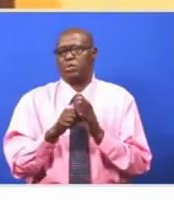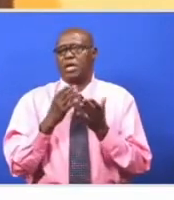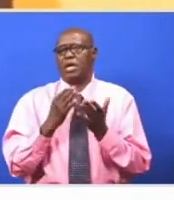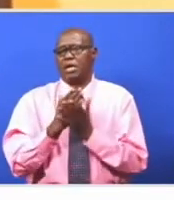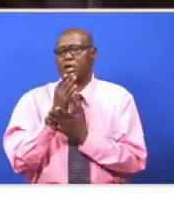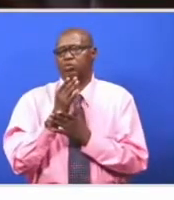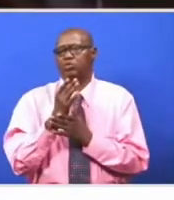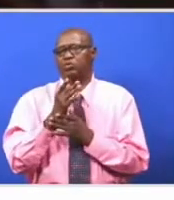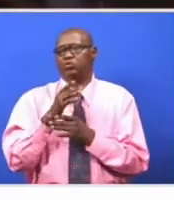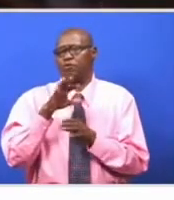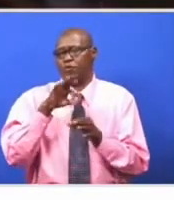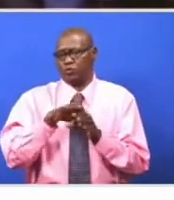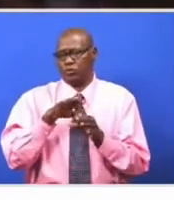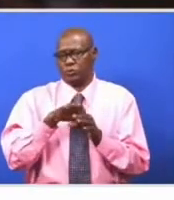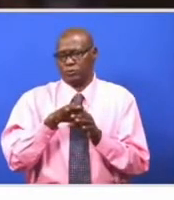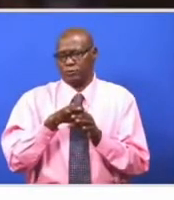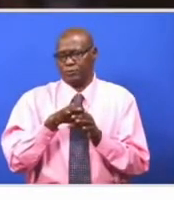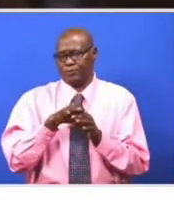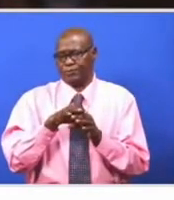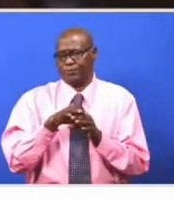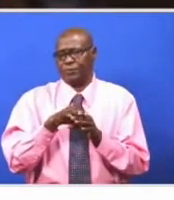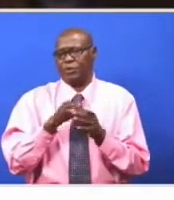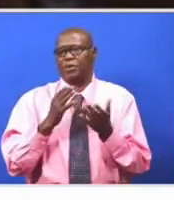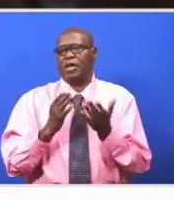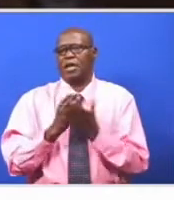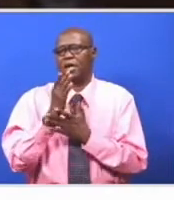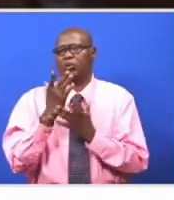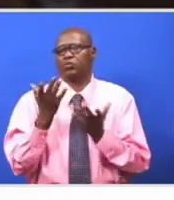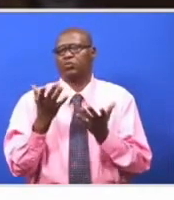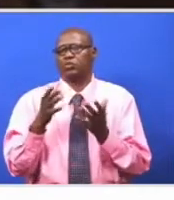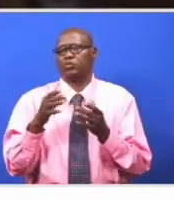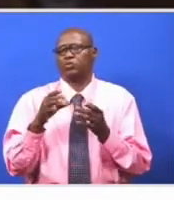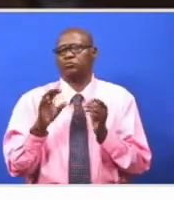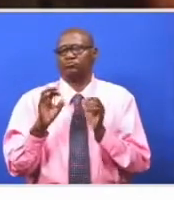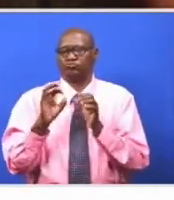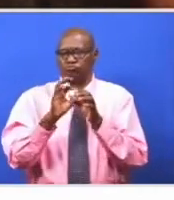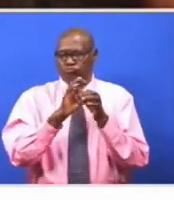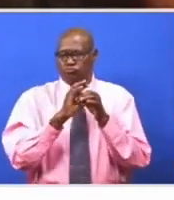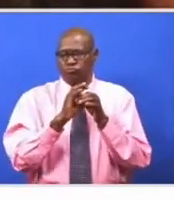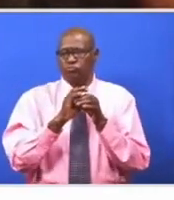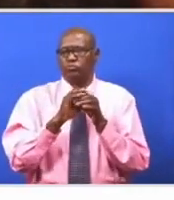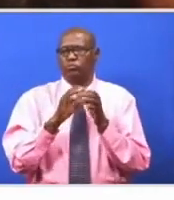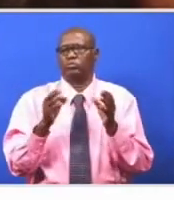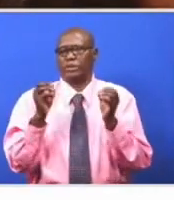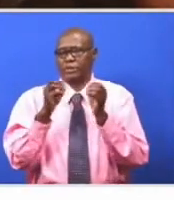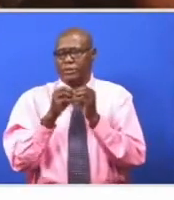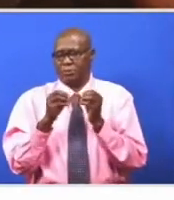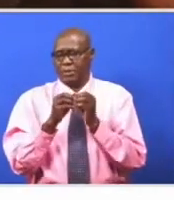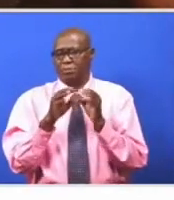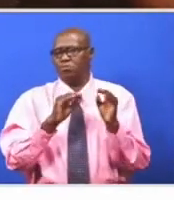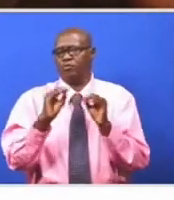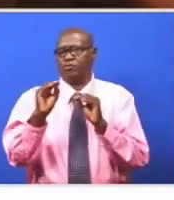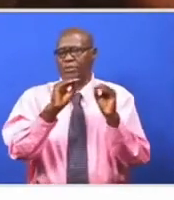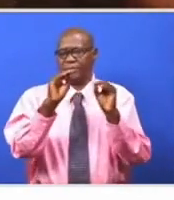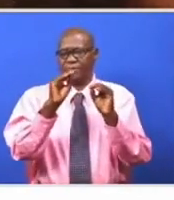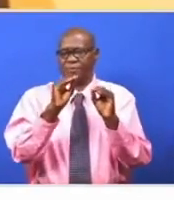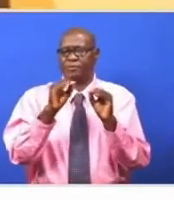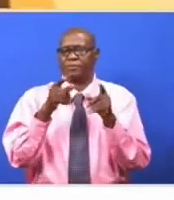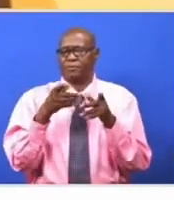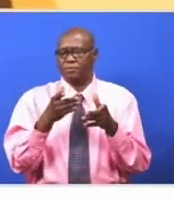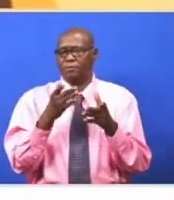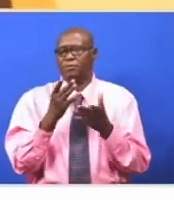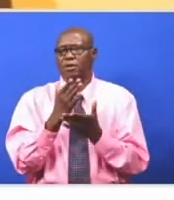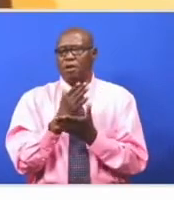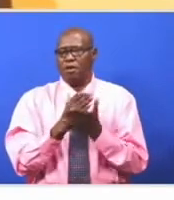is affected. Further, the rights to association, assembly, movement, and expression are also